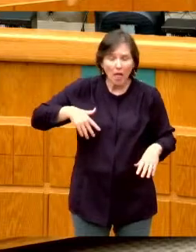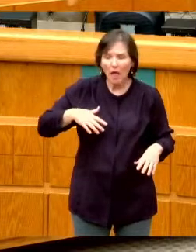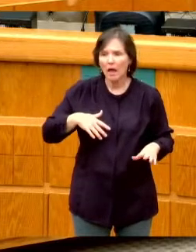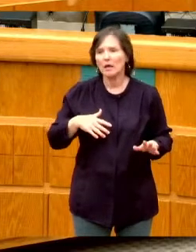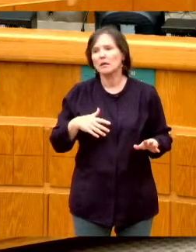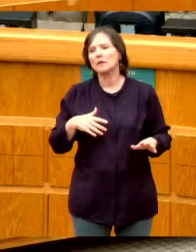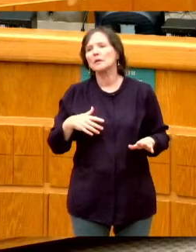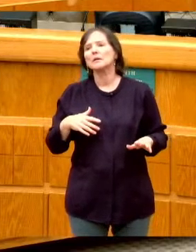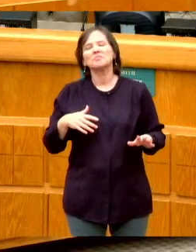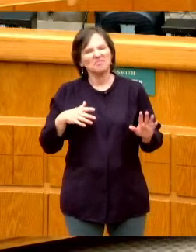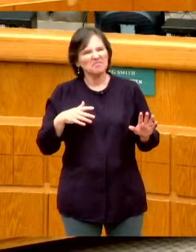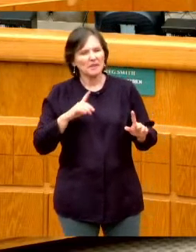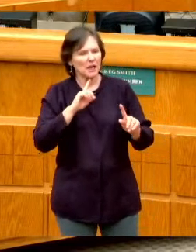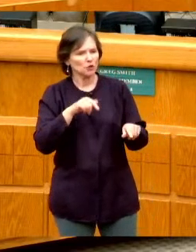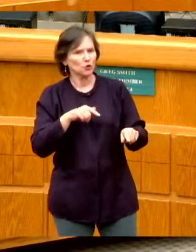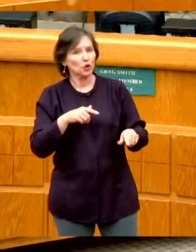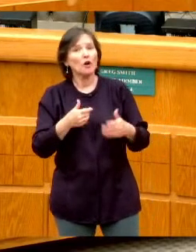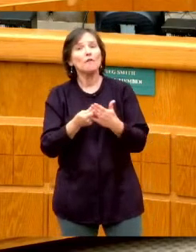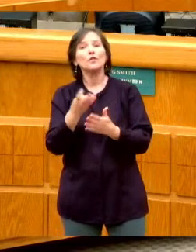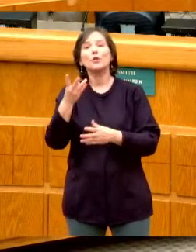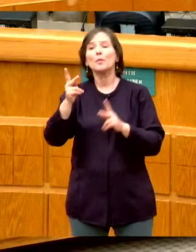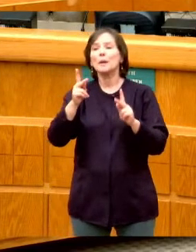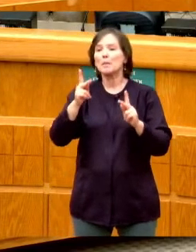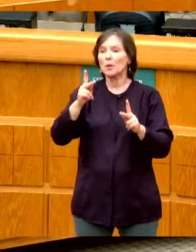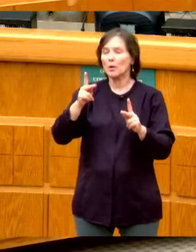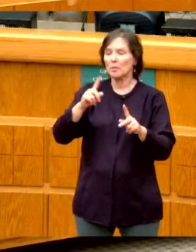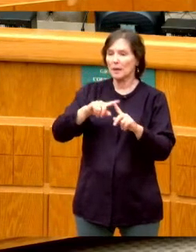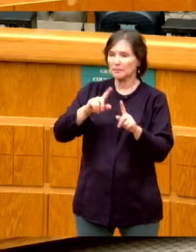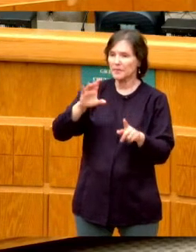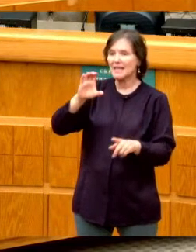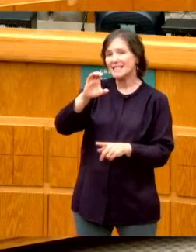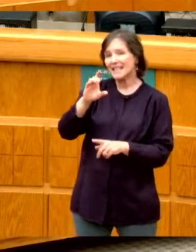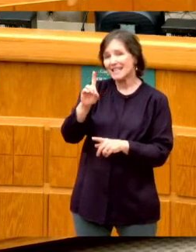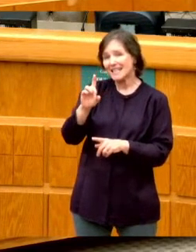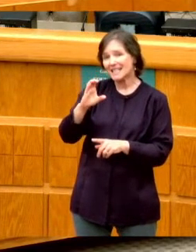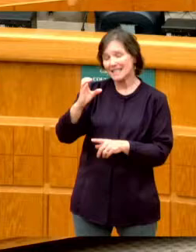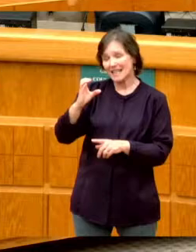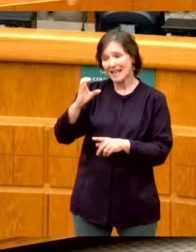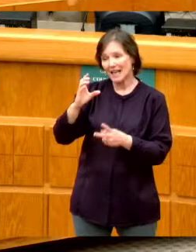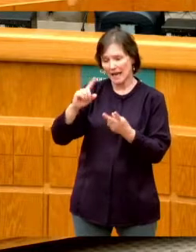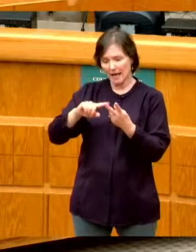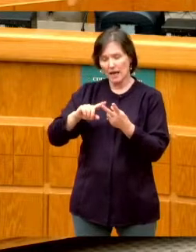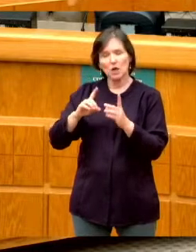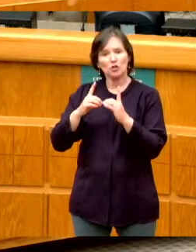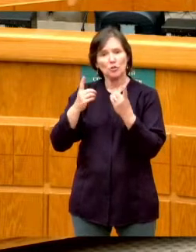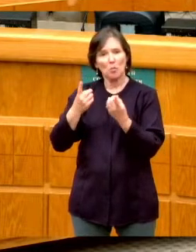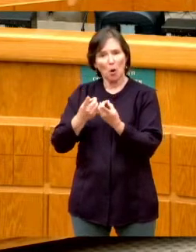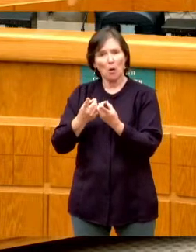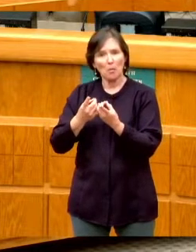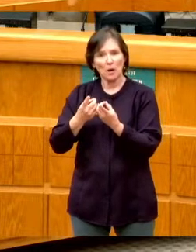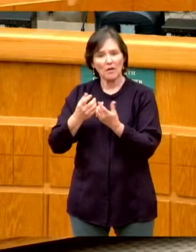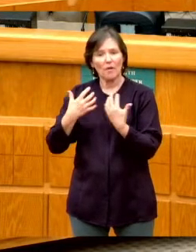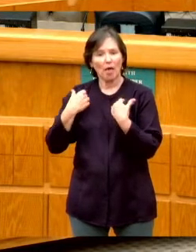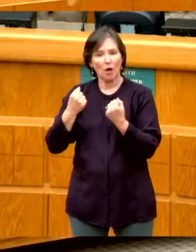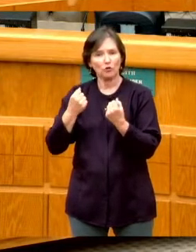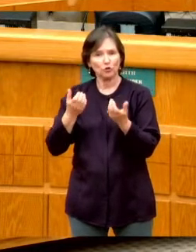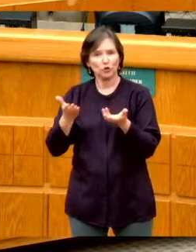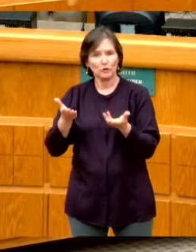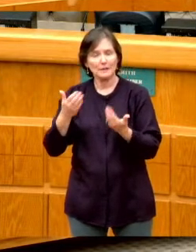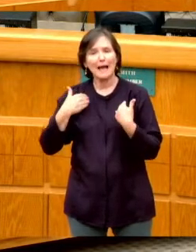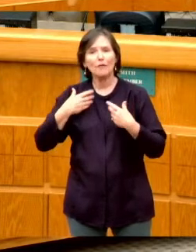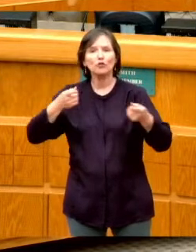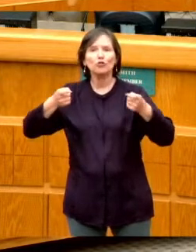mentioned, but basically CDC, the Department of State Health Services, have control of when second doses are allocated and